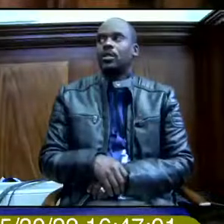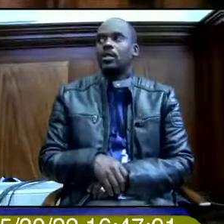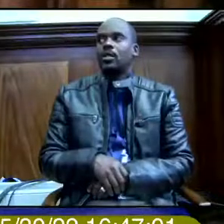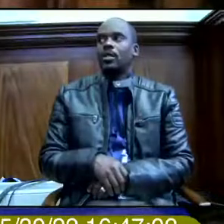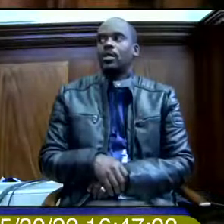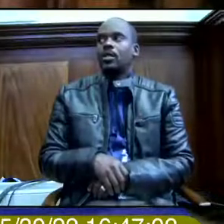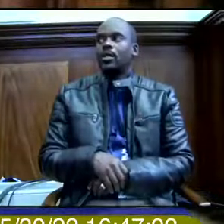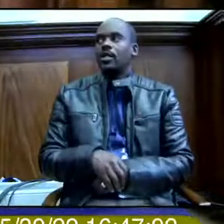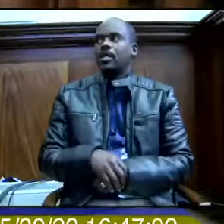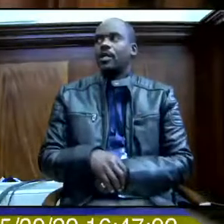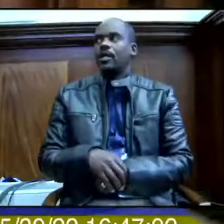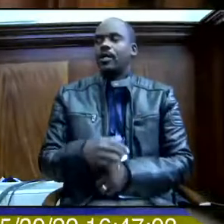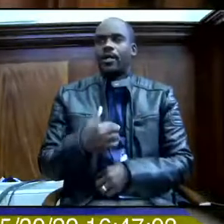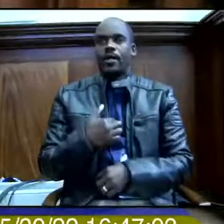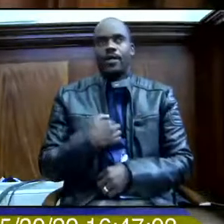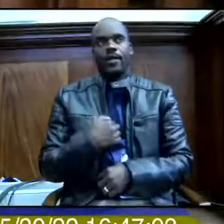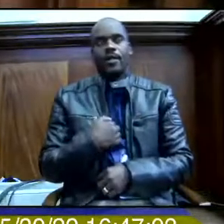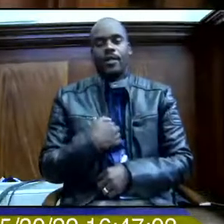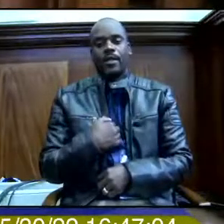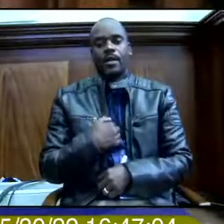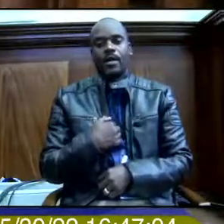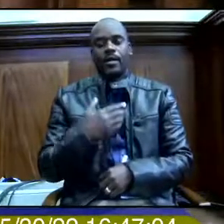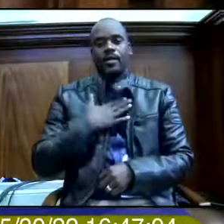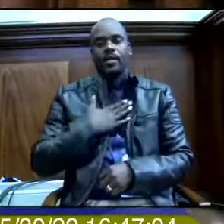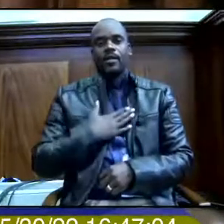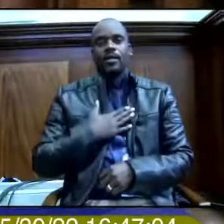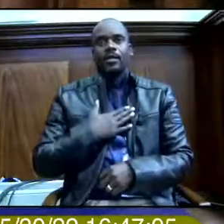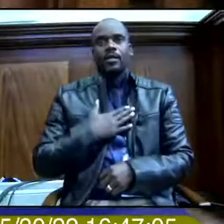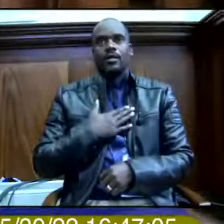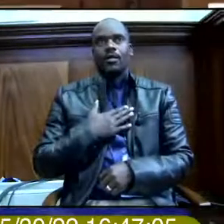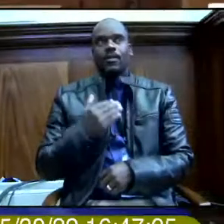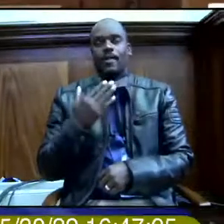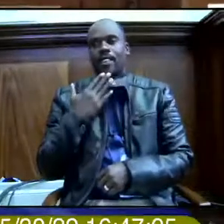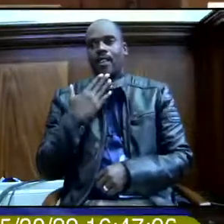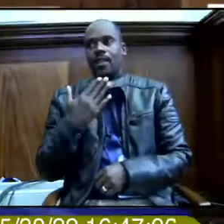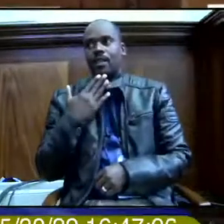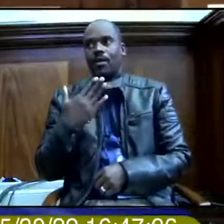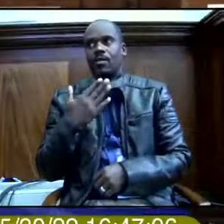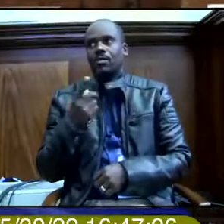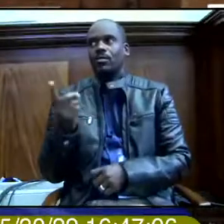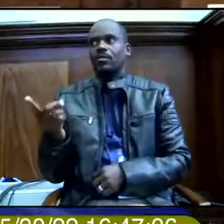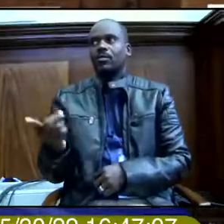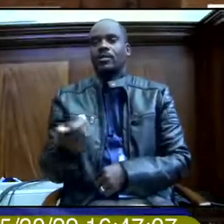cooperation from the beginning until now it's over to you speaker